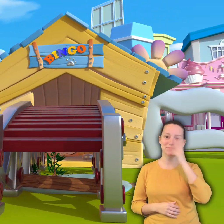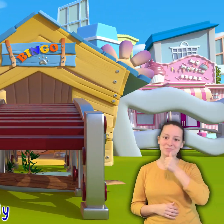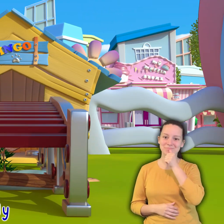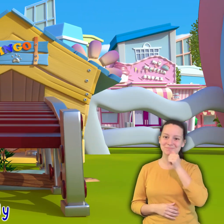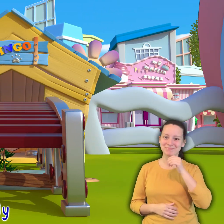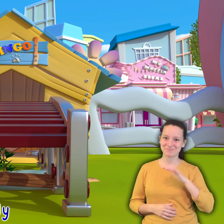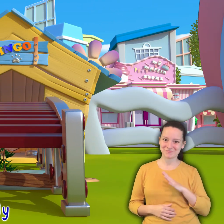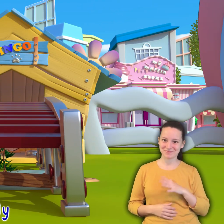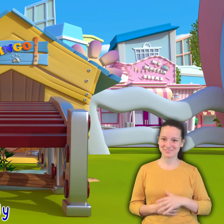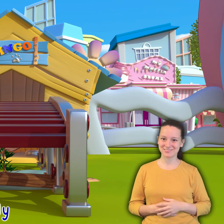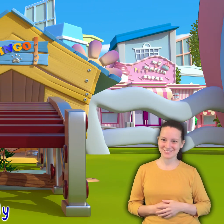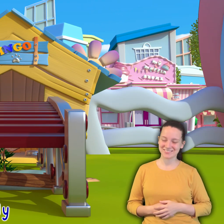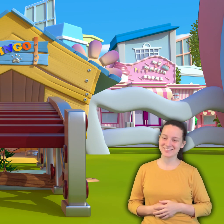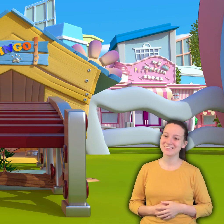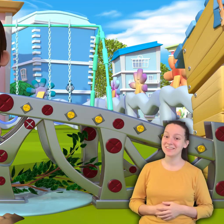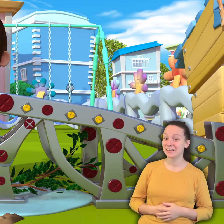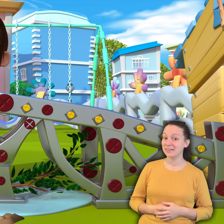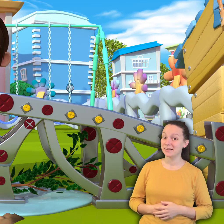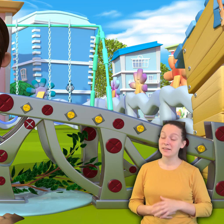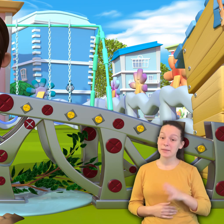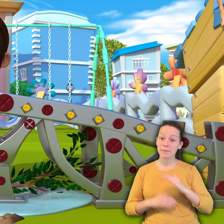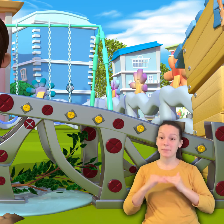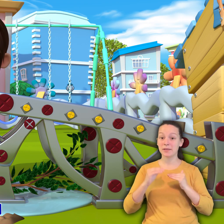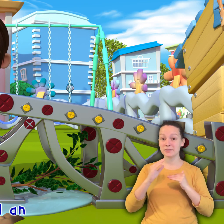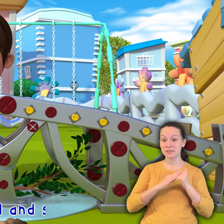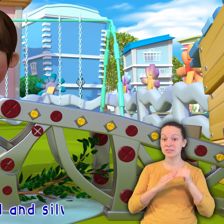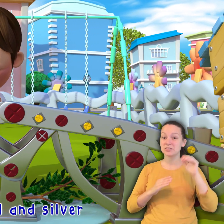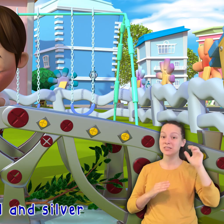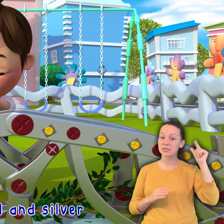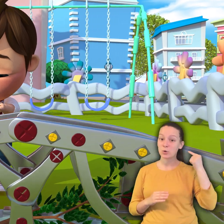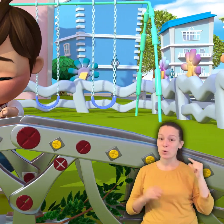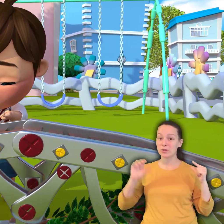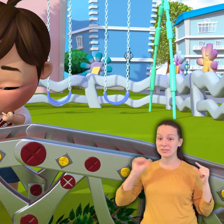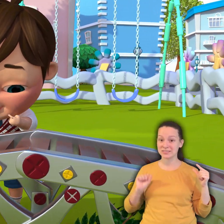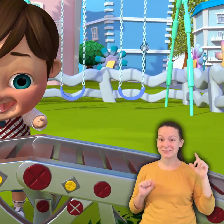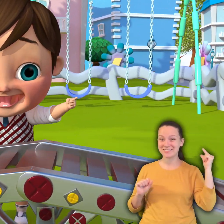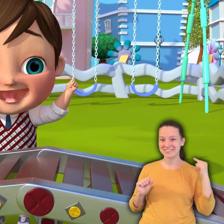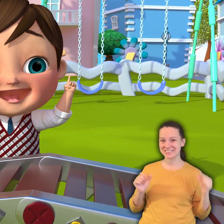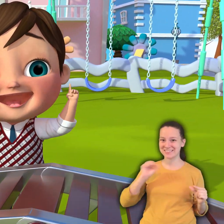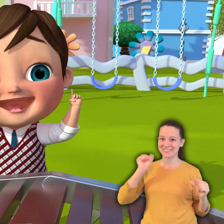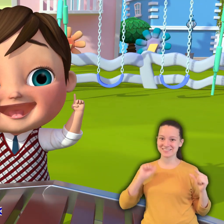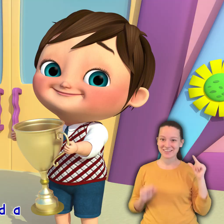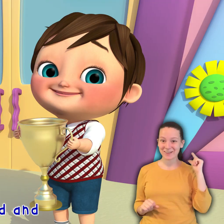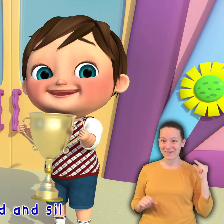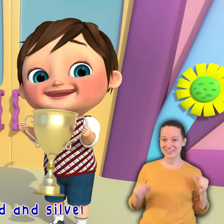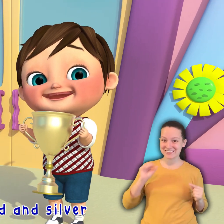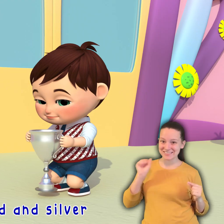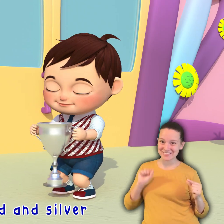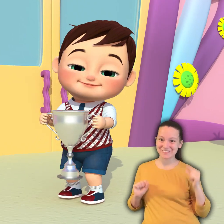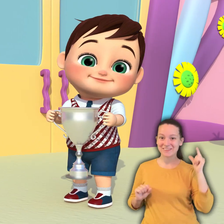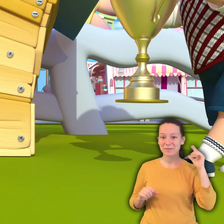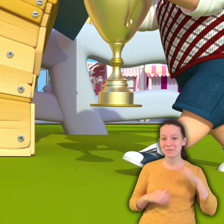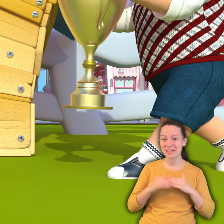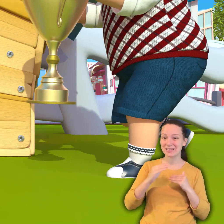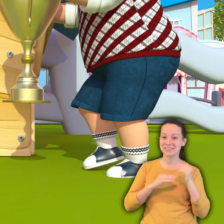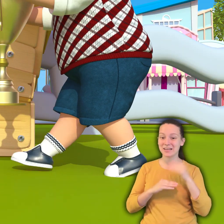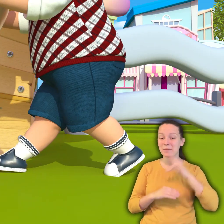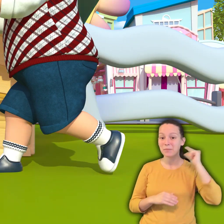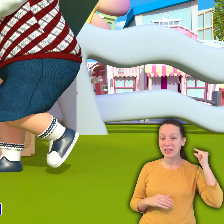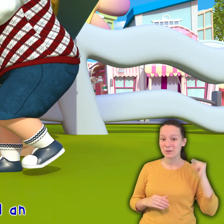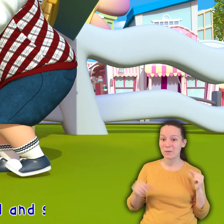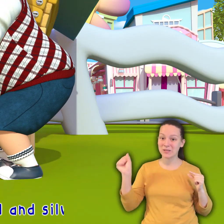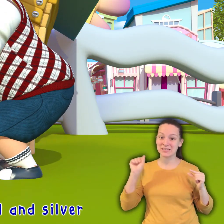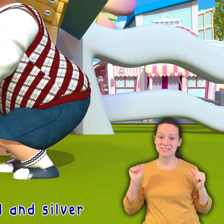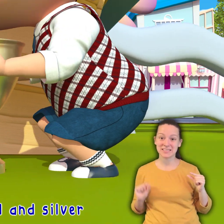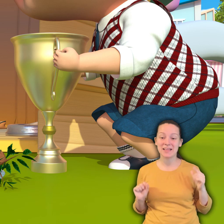My Fair Lady build it up with gold and silver gold and silver gold and silver build